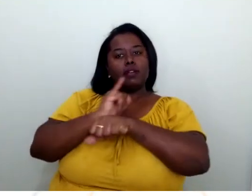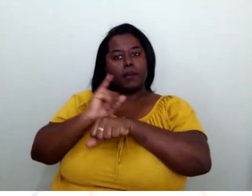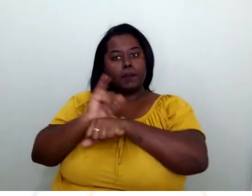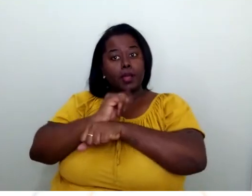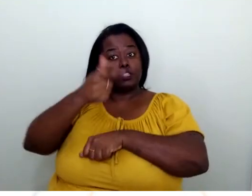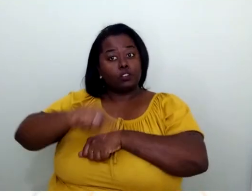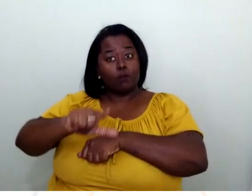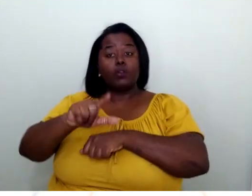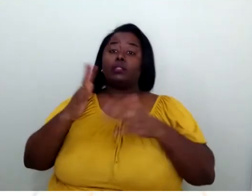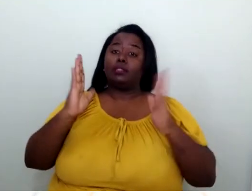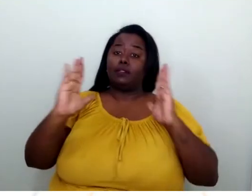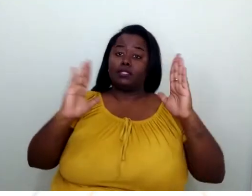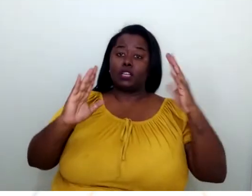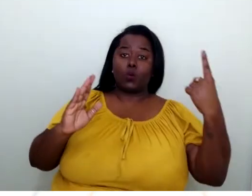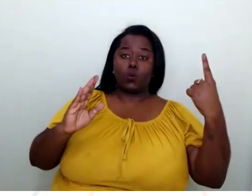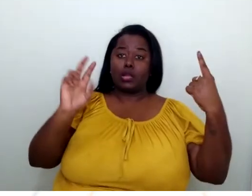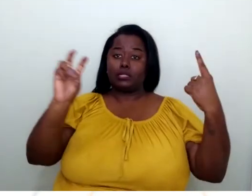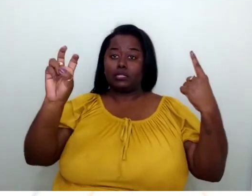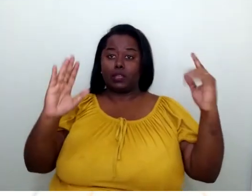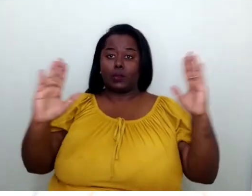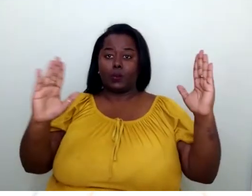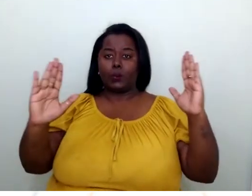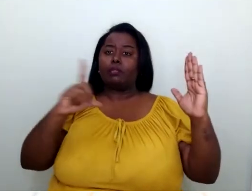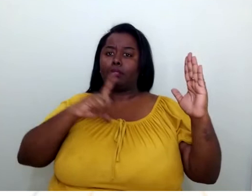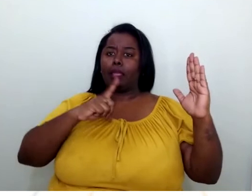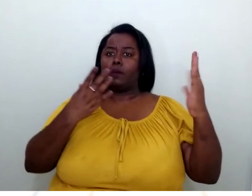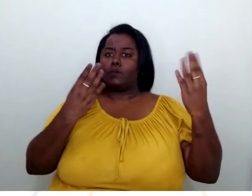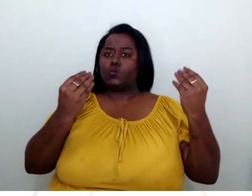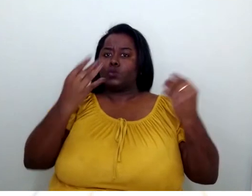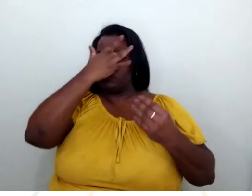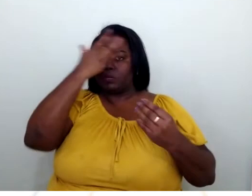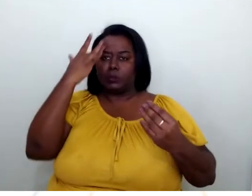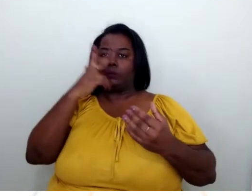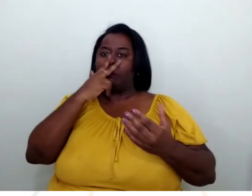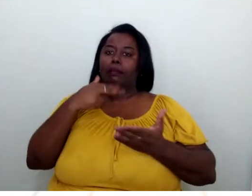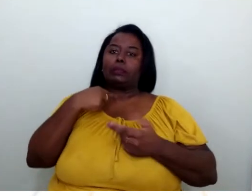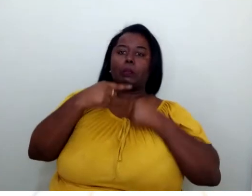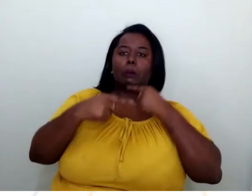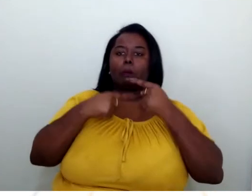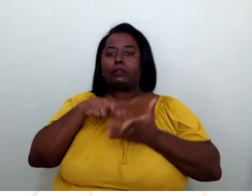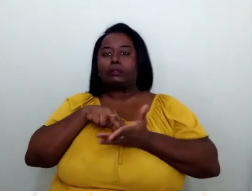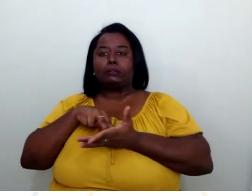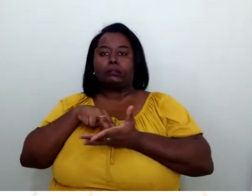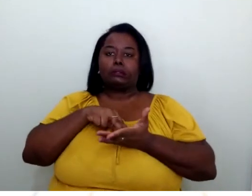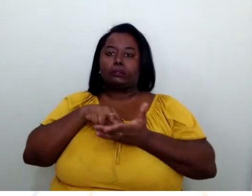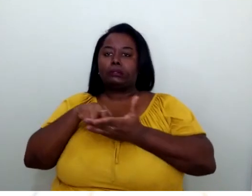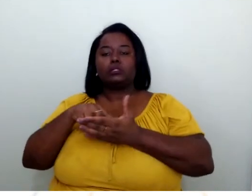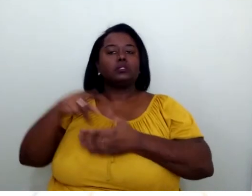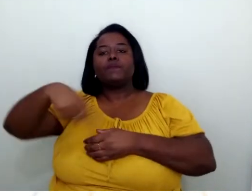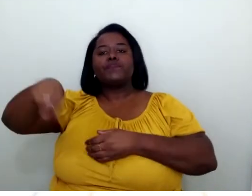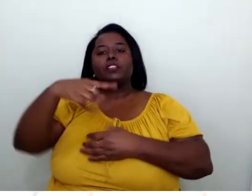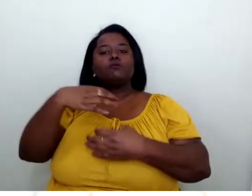the majority of students really felt that they had a sense of belonging in the course. And they went into a little more detail about